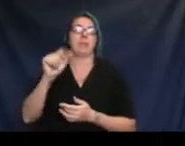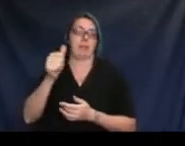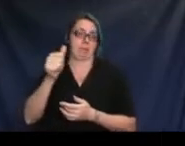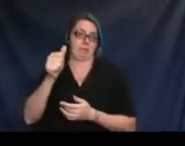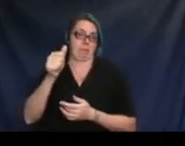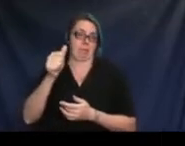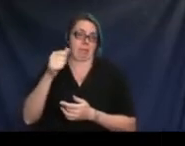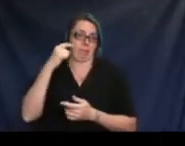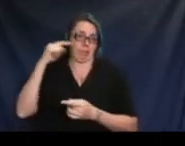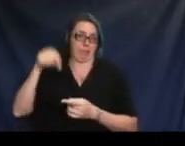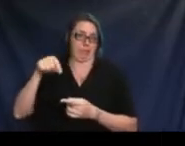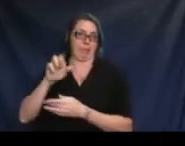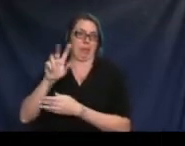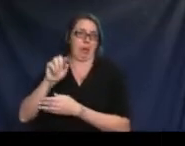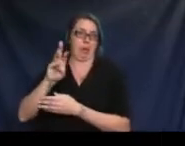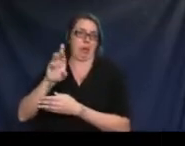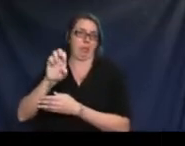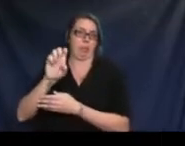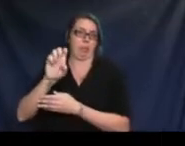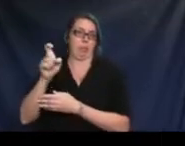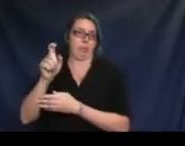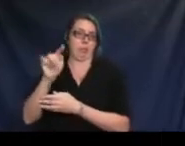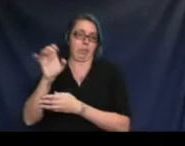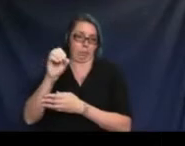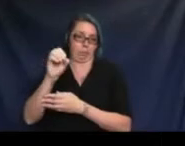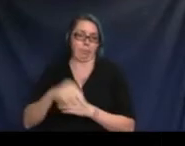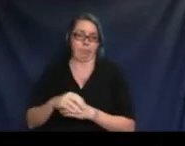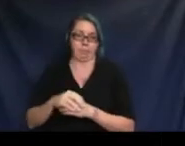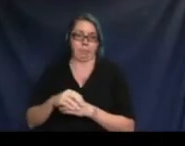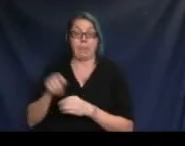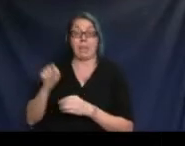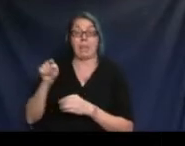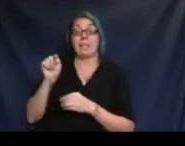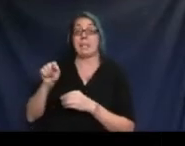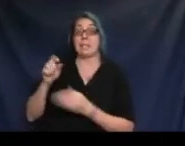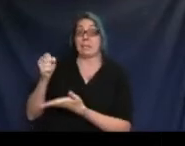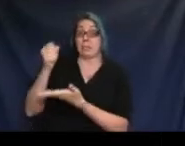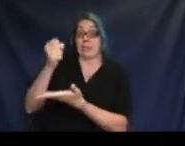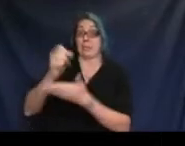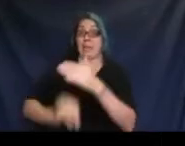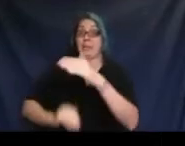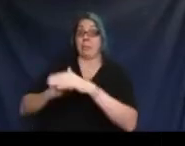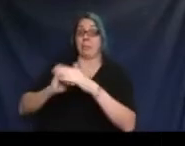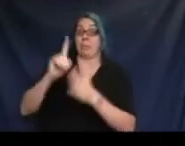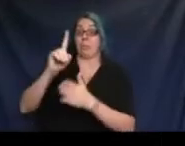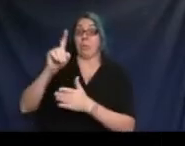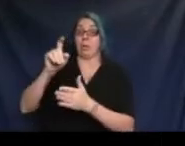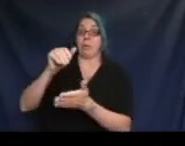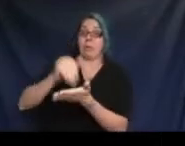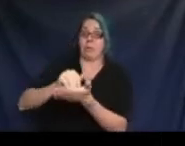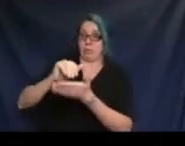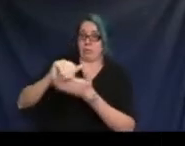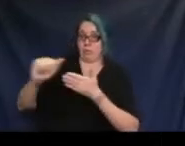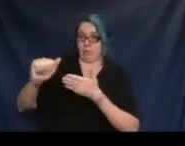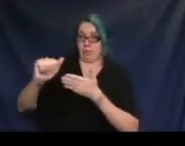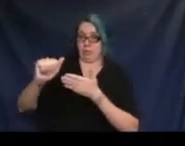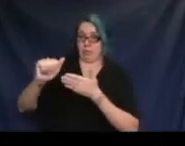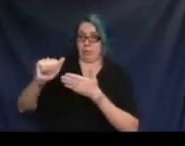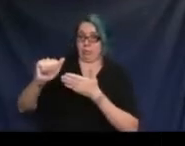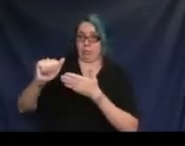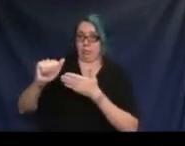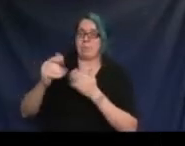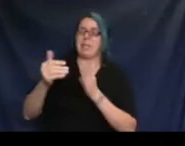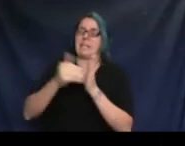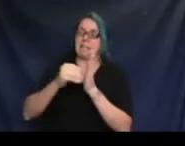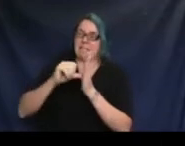Value of the grant, so we're saying the value of the grant goes up to $100,000. But the purpose of the grant, as I keep saying,